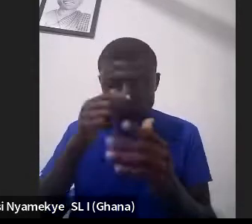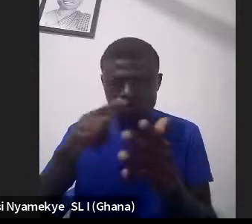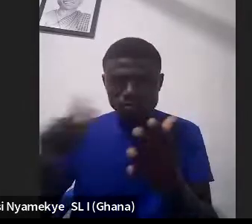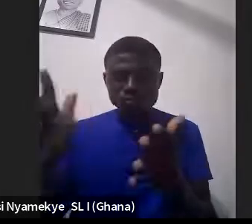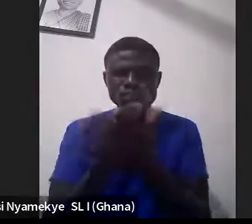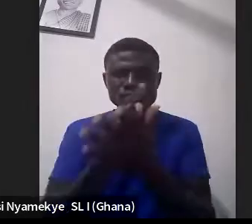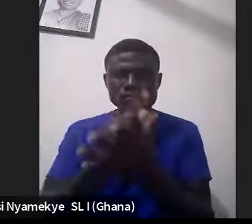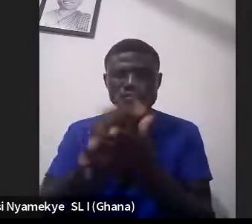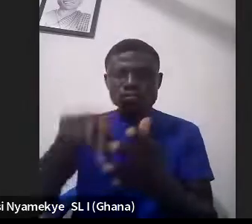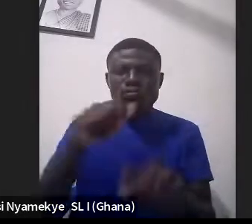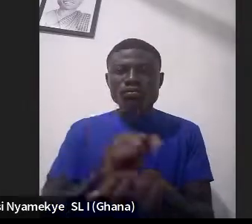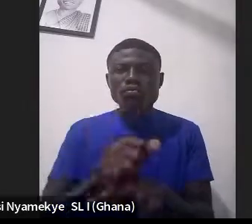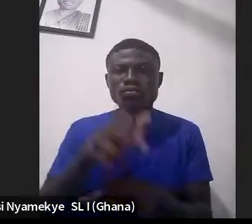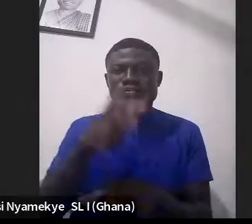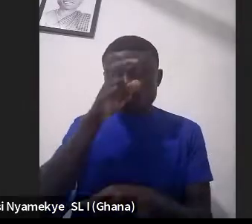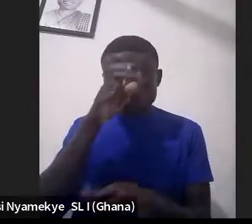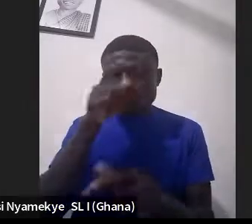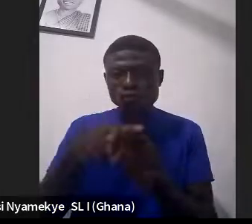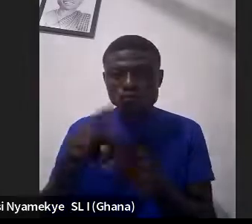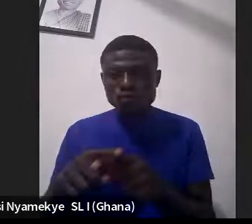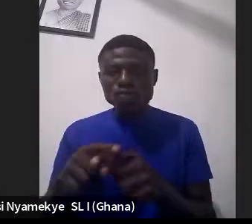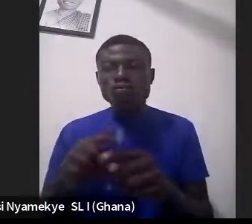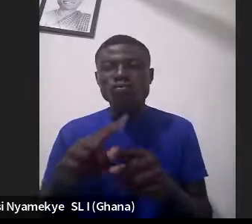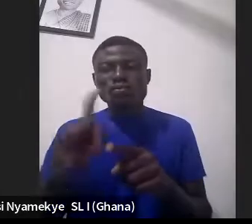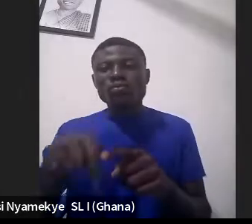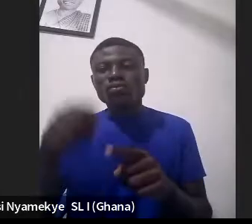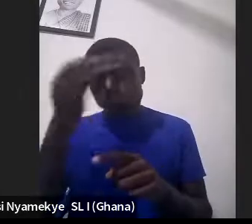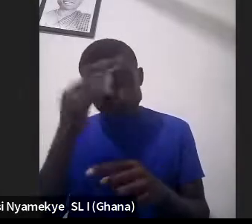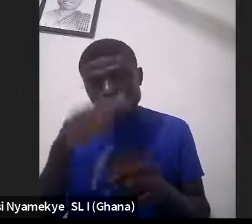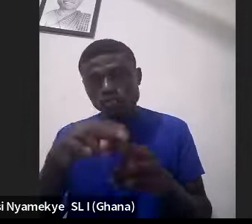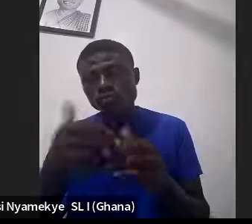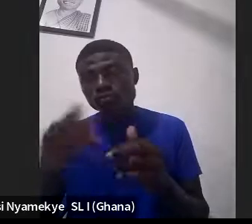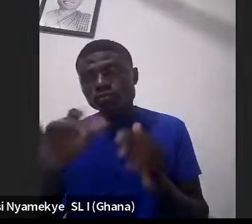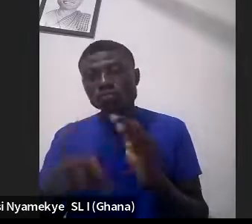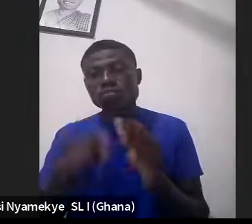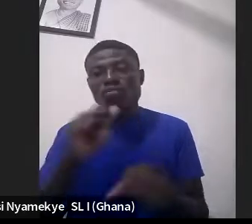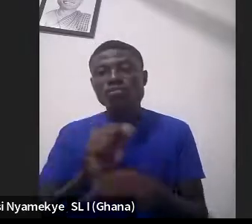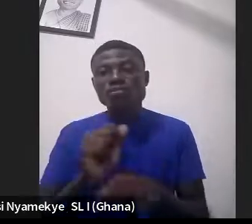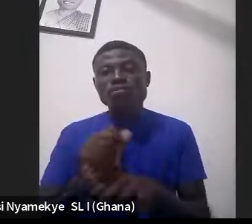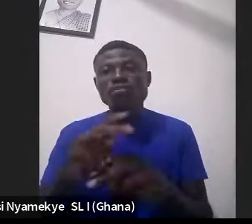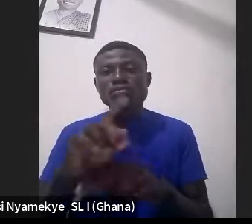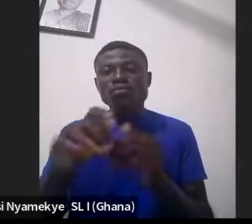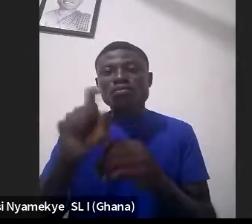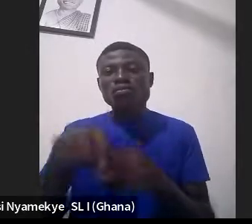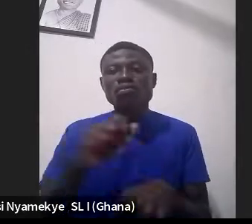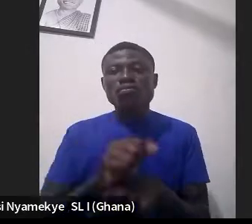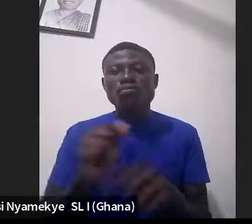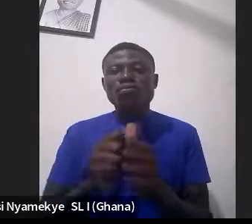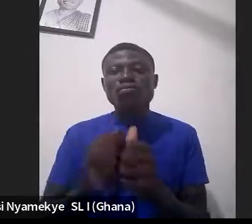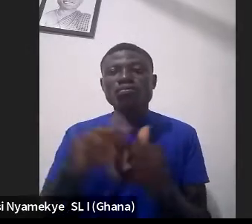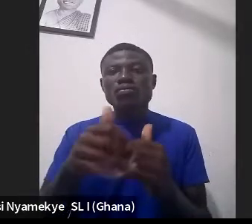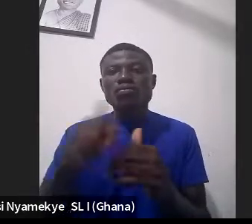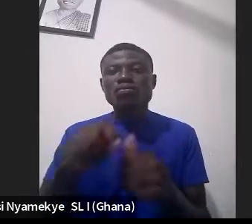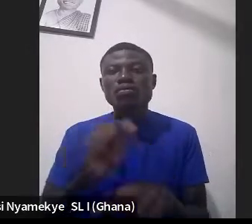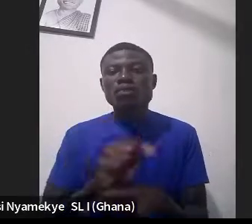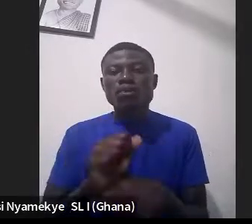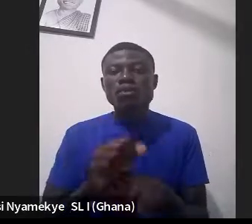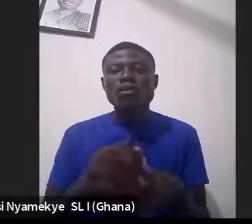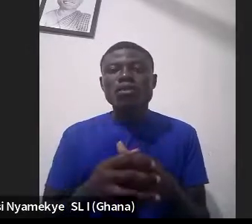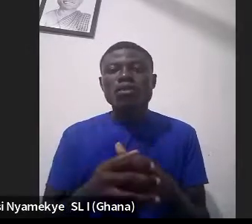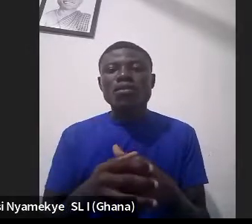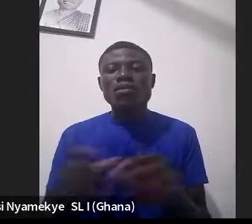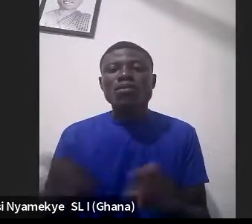not osmosis where, let's just, expose them to books. They need to be explicitly taught. And as I said, those